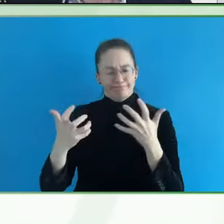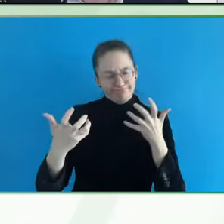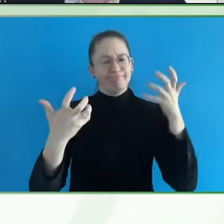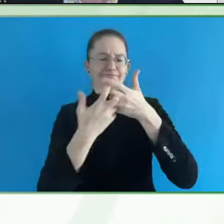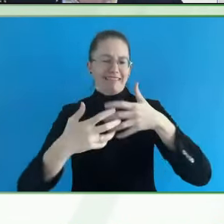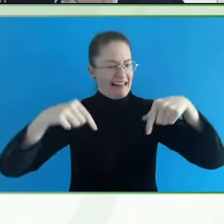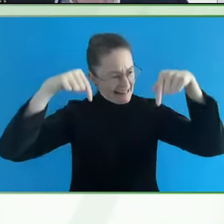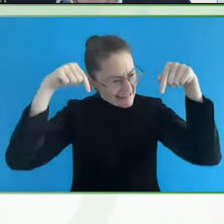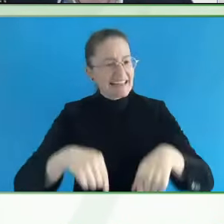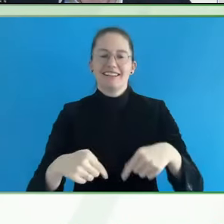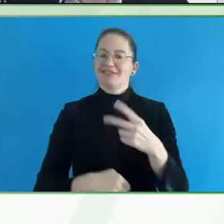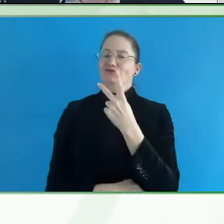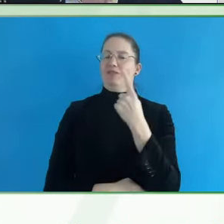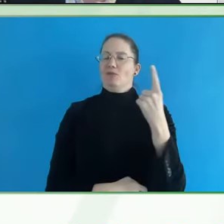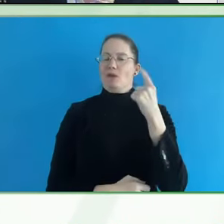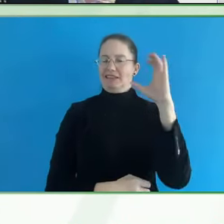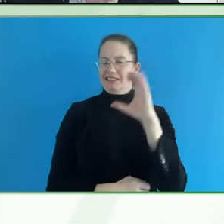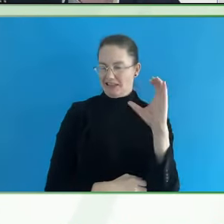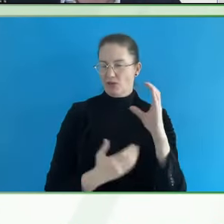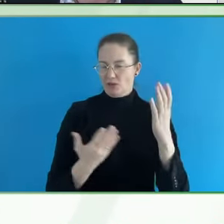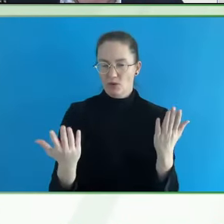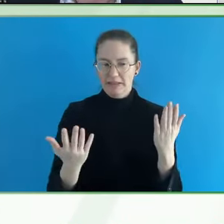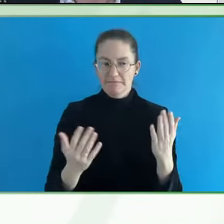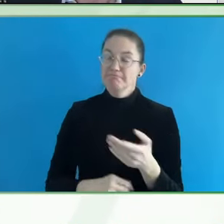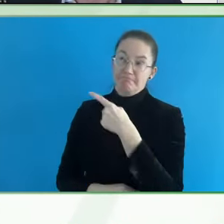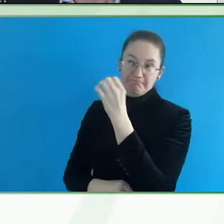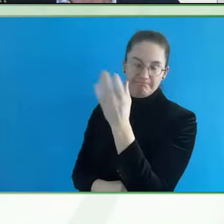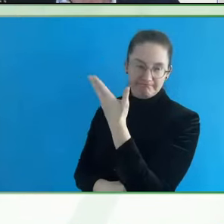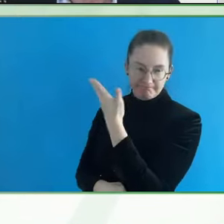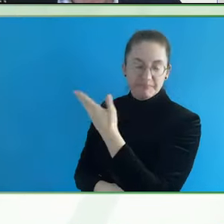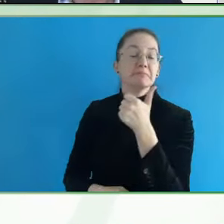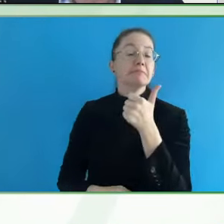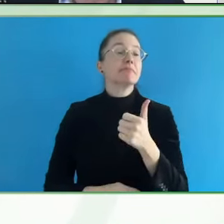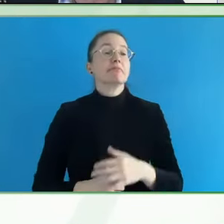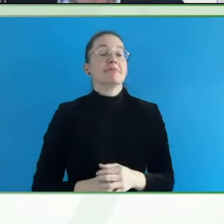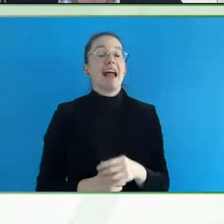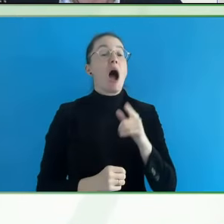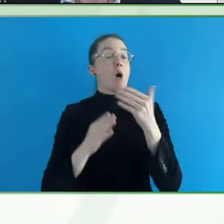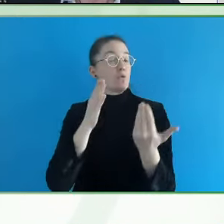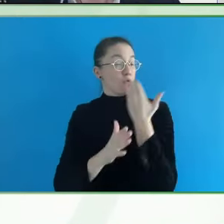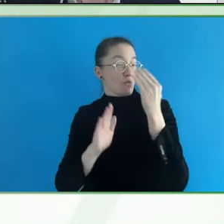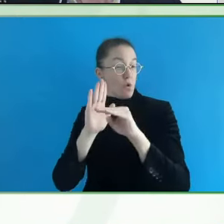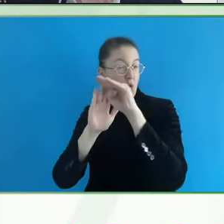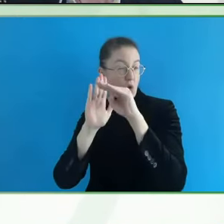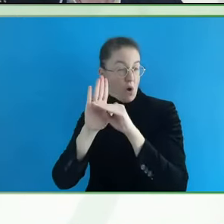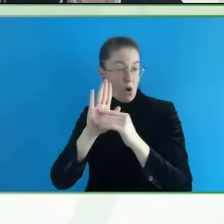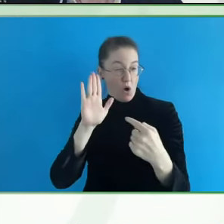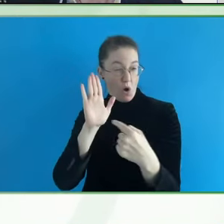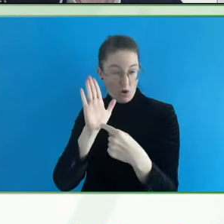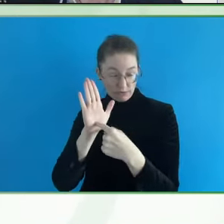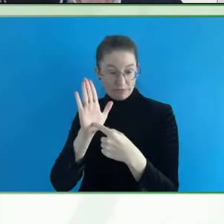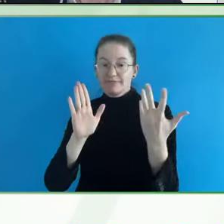education, called LOE, have many main aims.